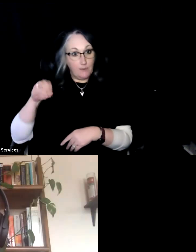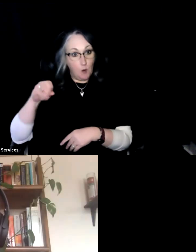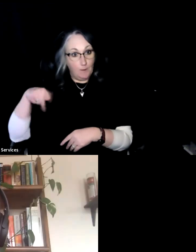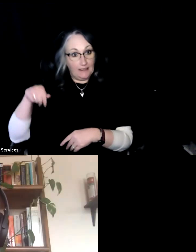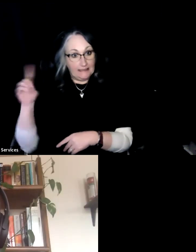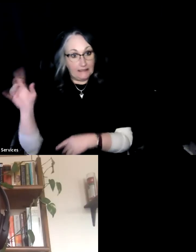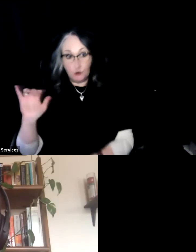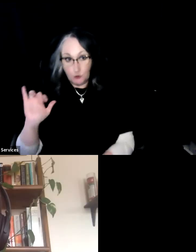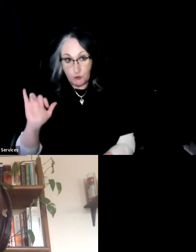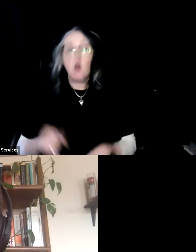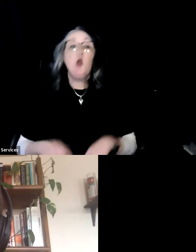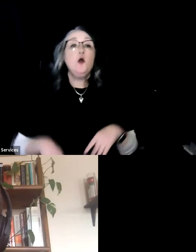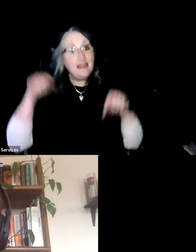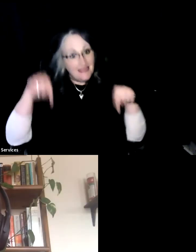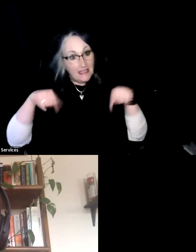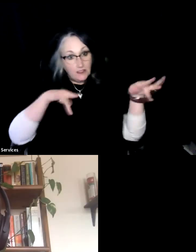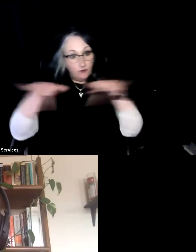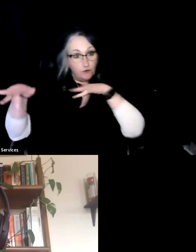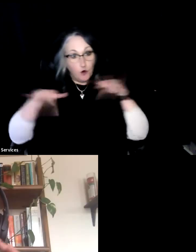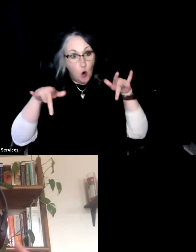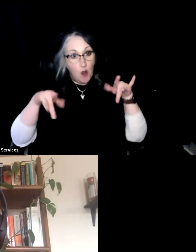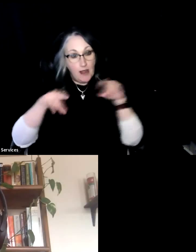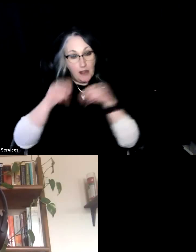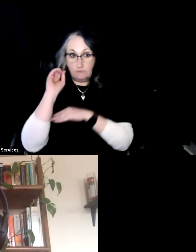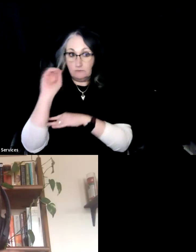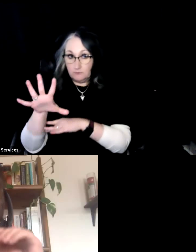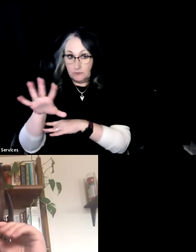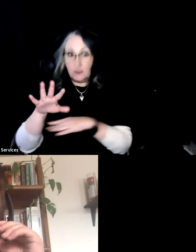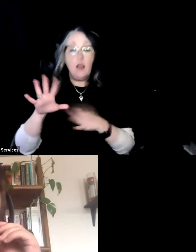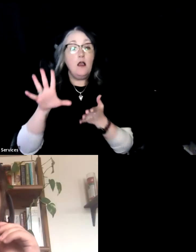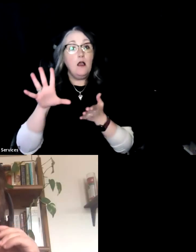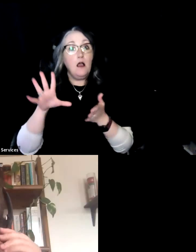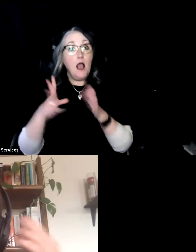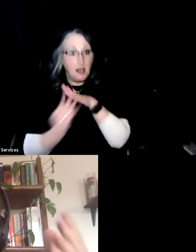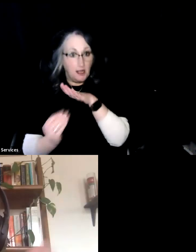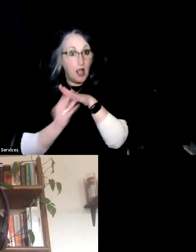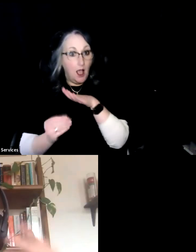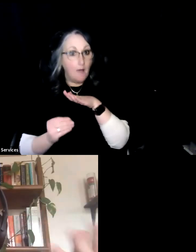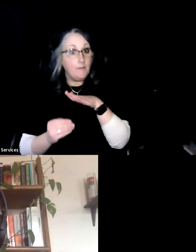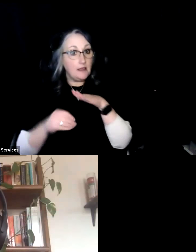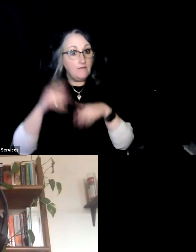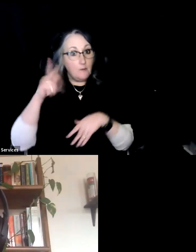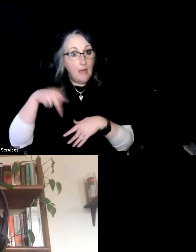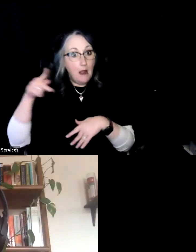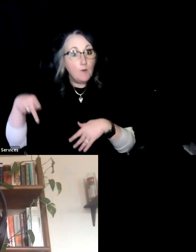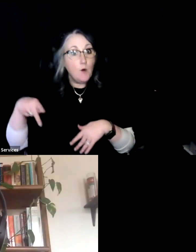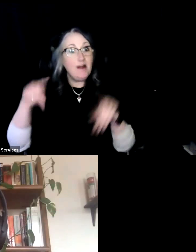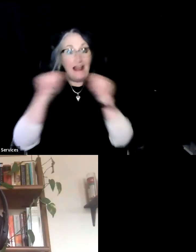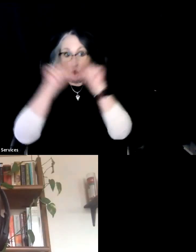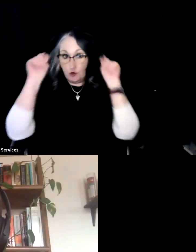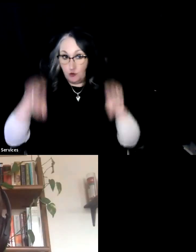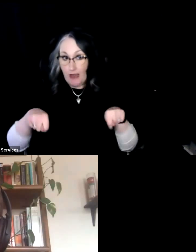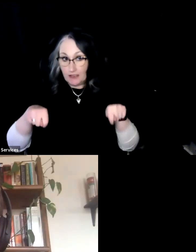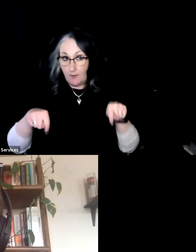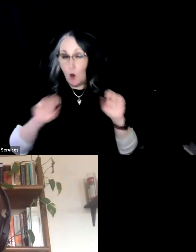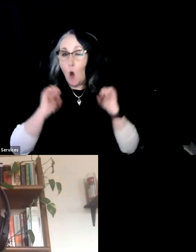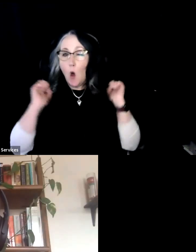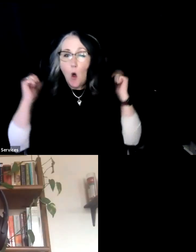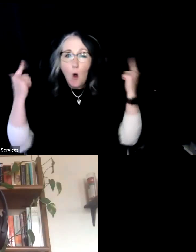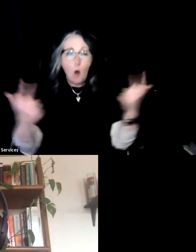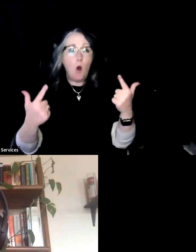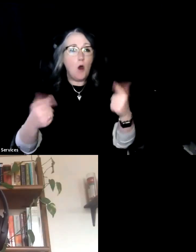well as a copy of the transcript, in addition to Dr. Ige's PowerPoint that she presented at the very beginning. All of this information